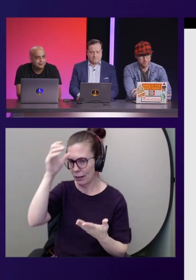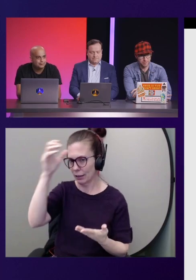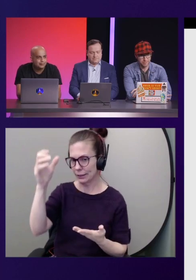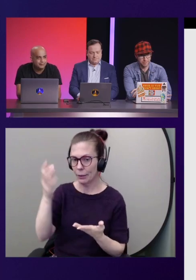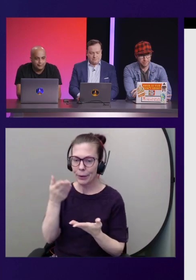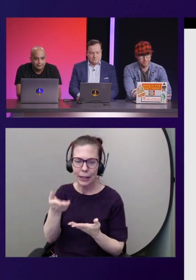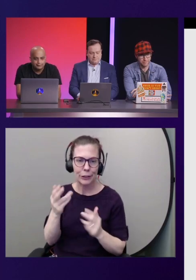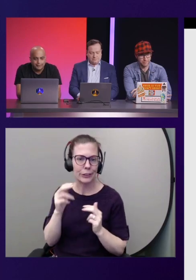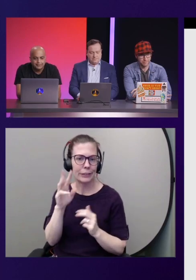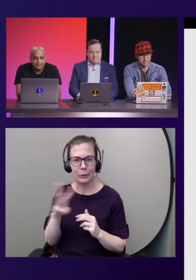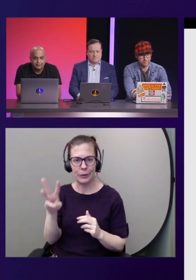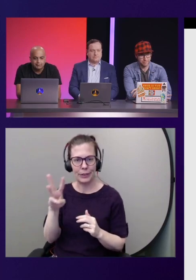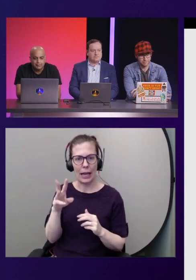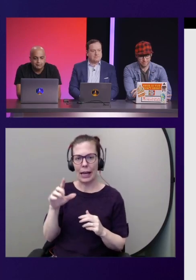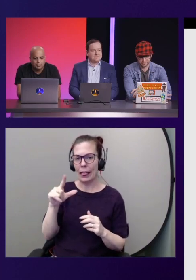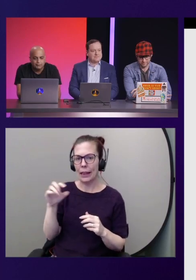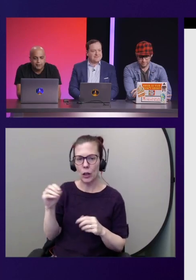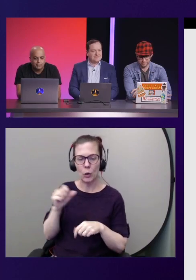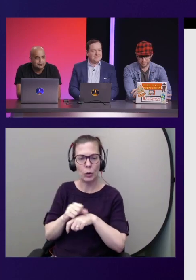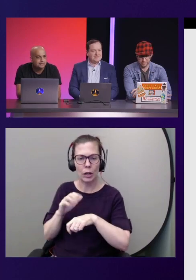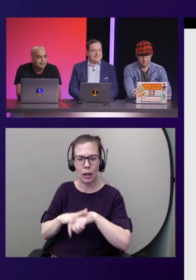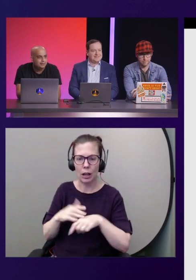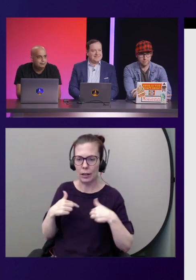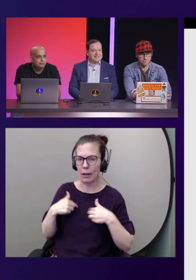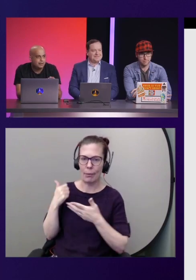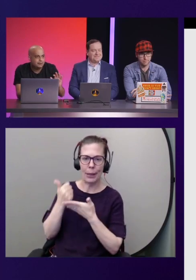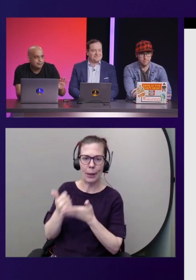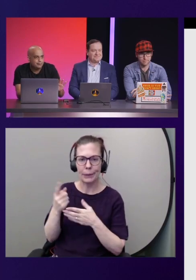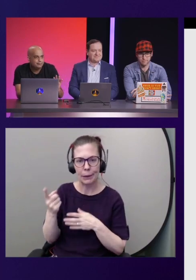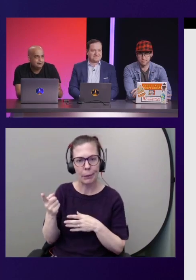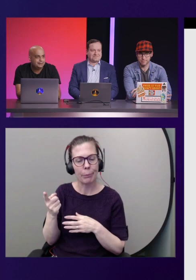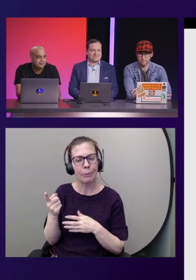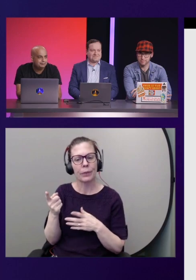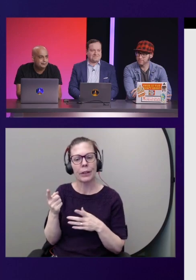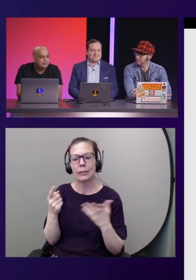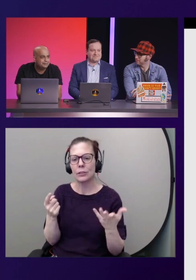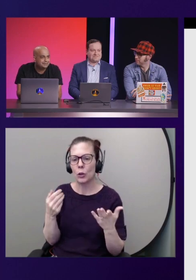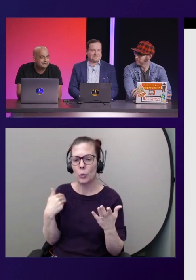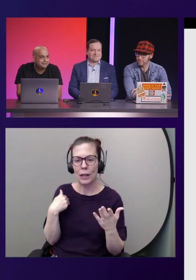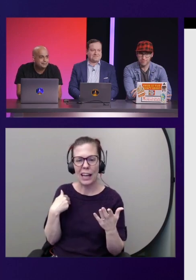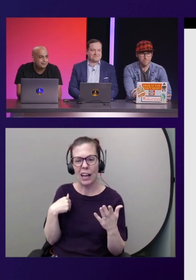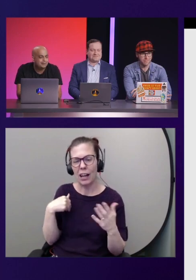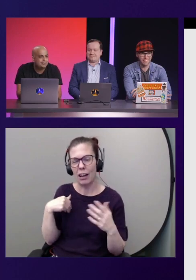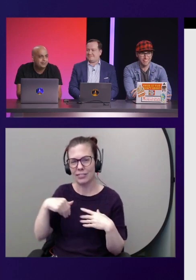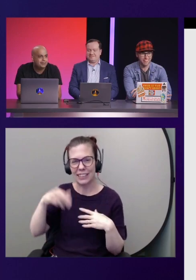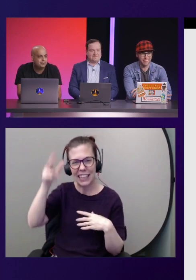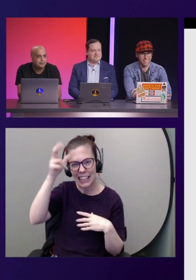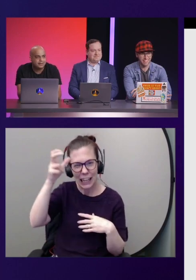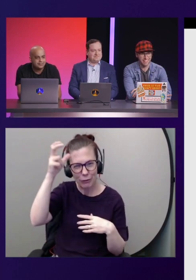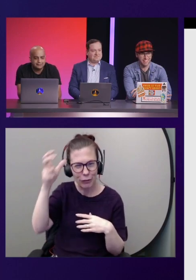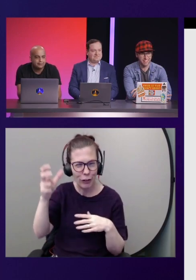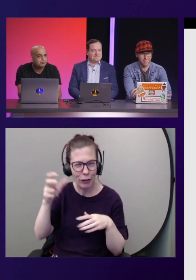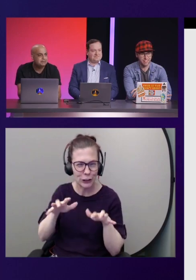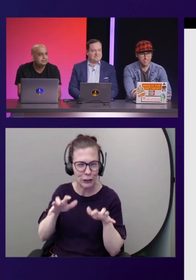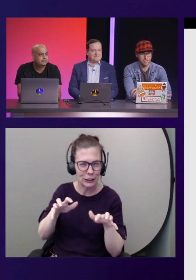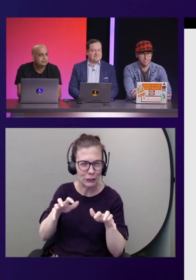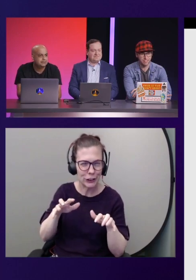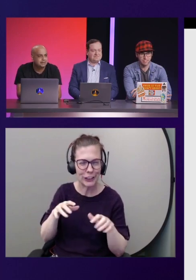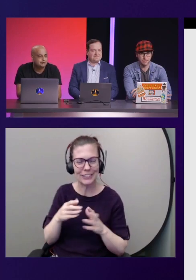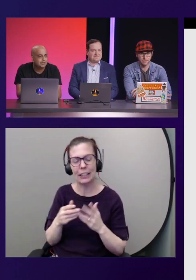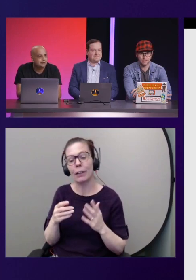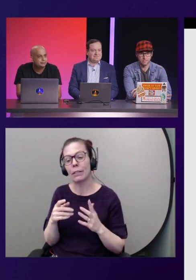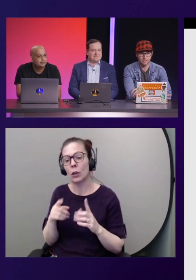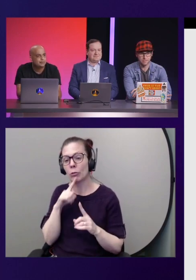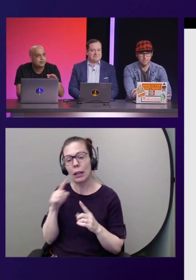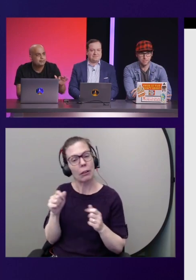that Leo's working on, right? And I'm helping out with. We've got the good or evil creatures in here as well. And the idea is everybody deserves a